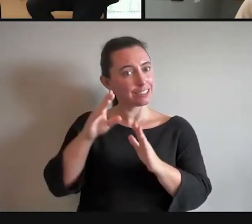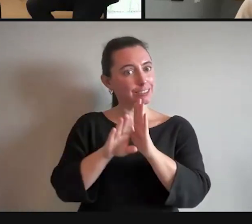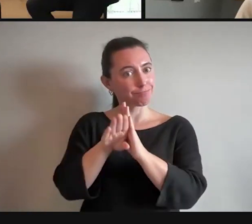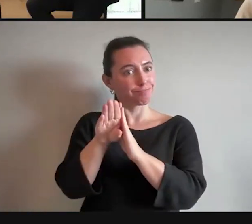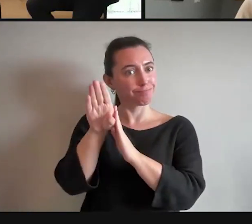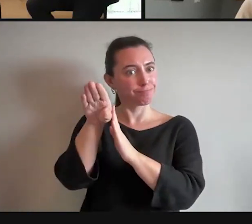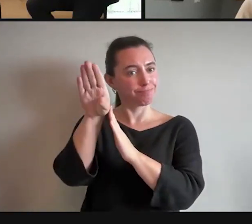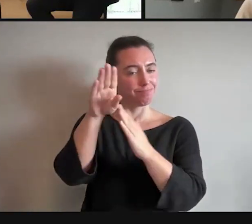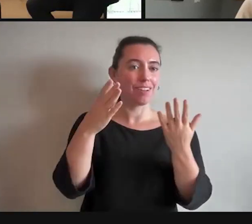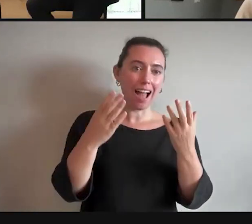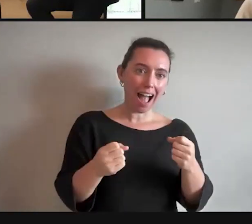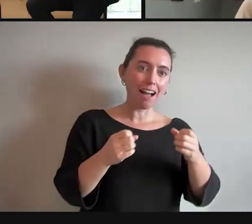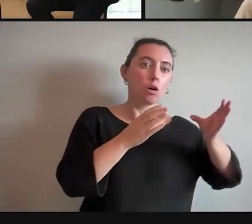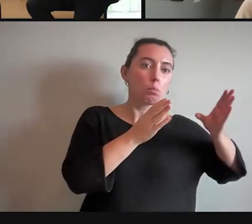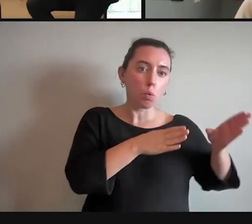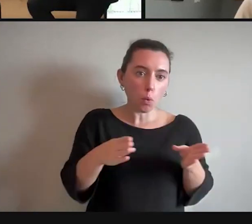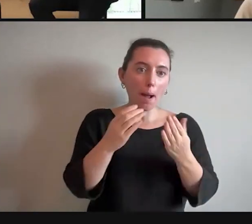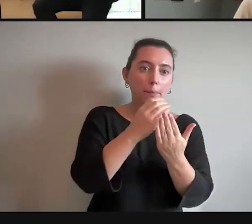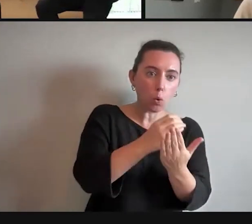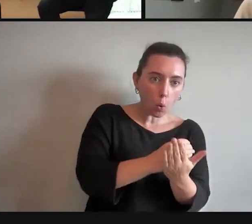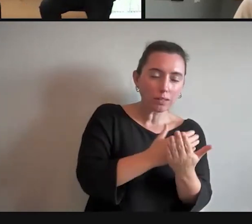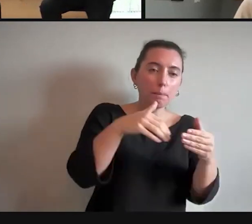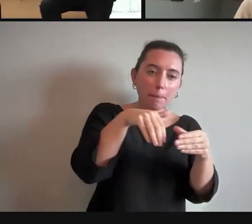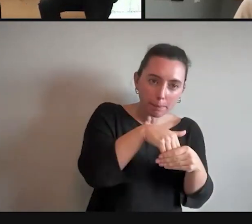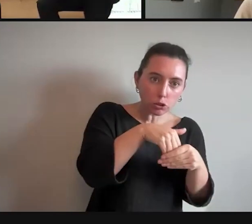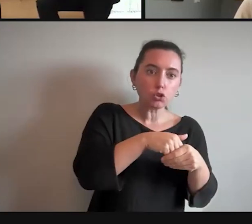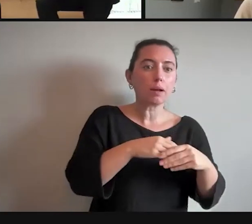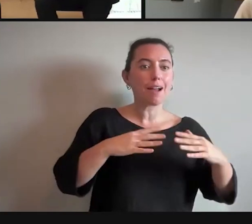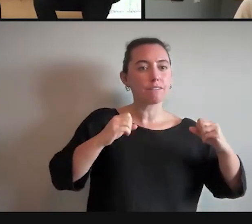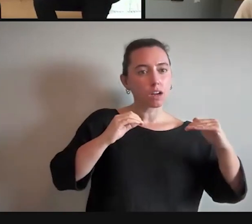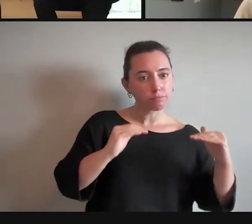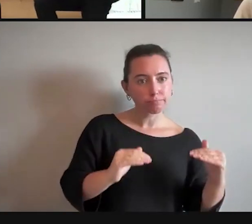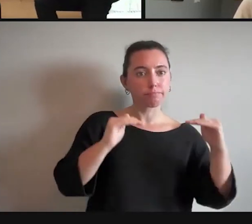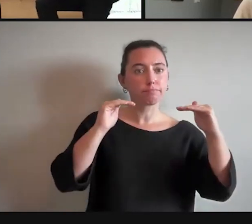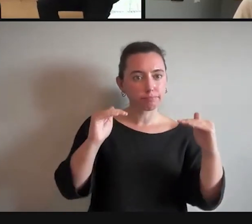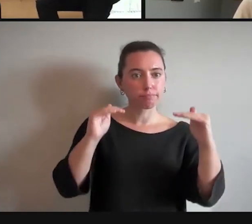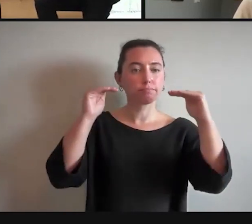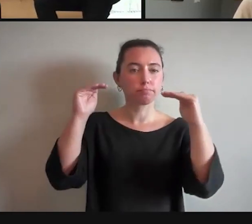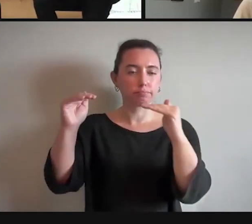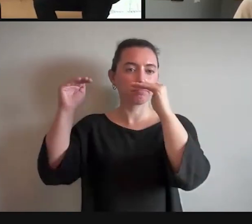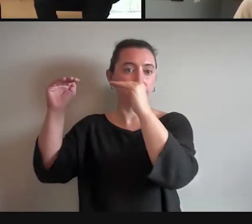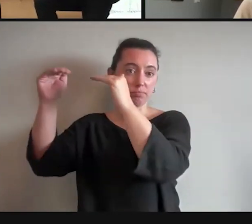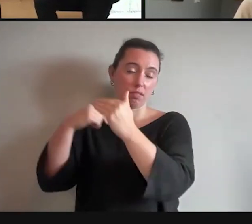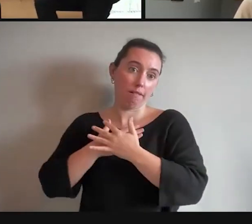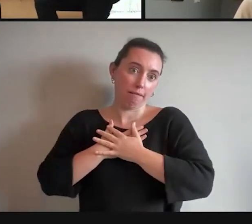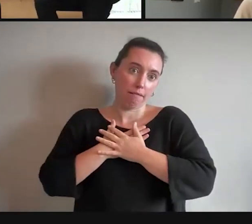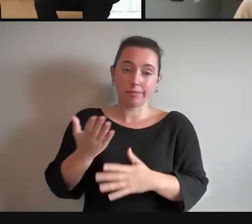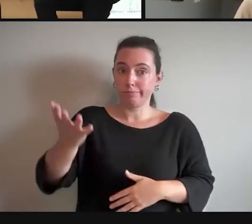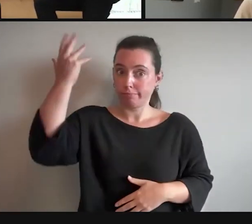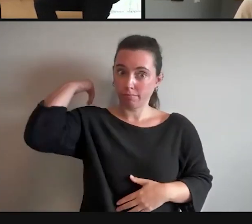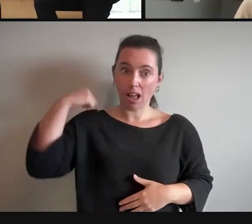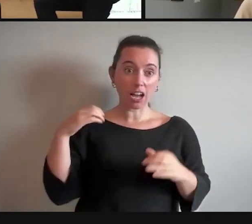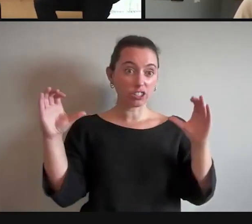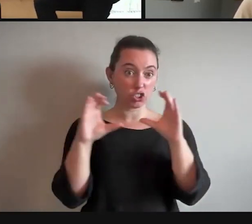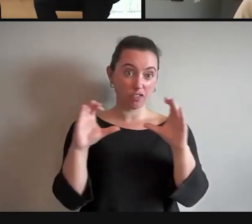competences preparation course through membership. I think it's a great thing, because when I was certified, I was doing